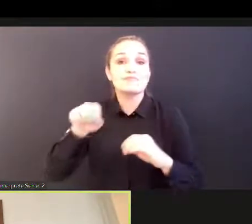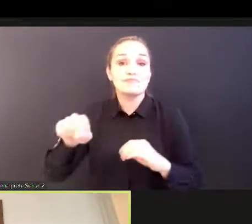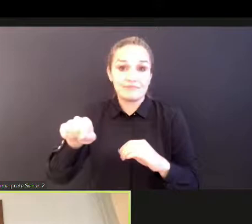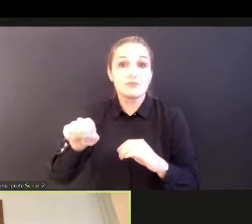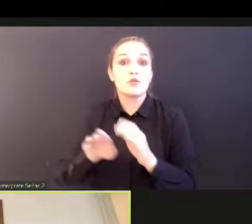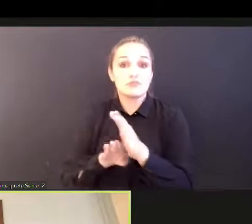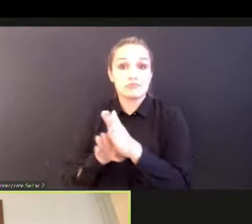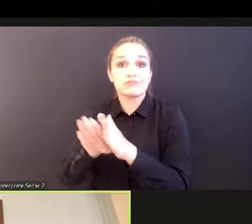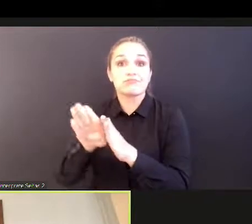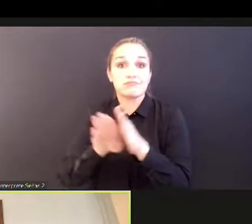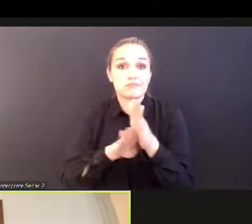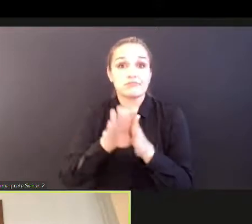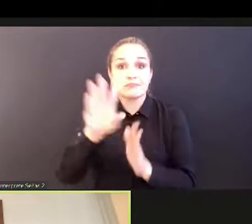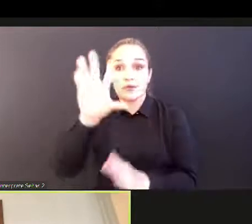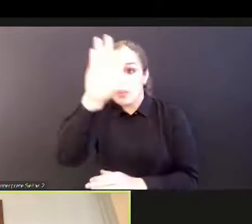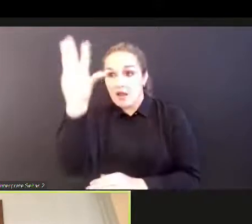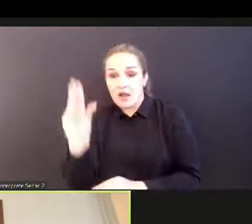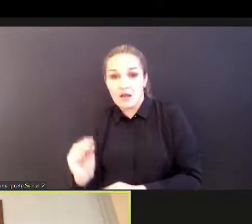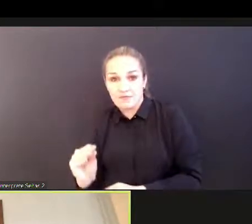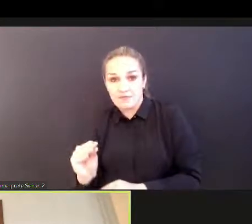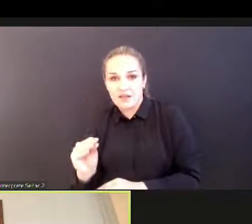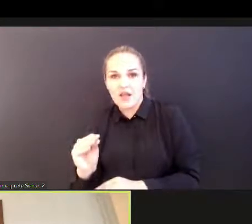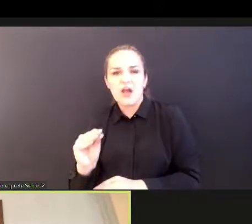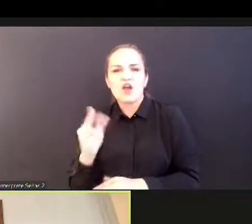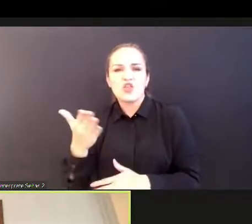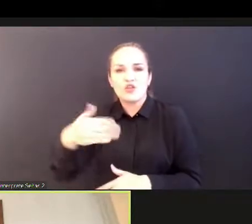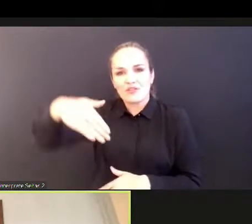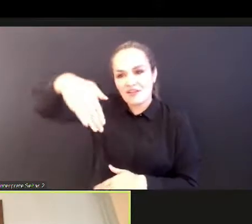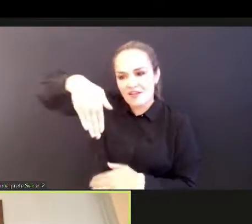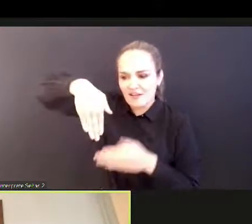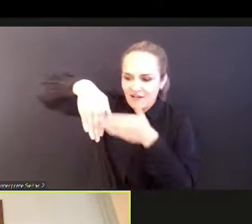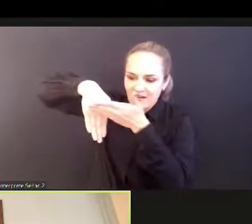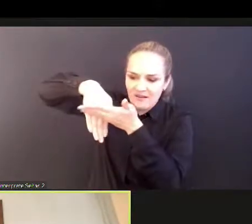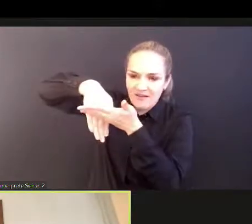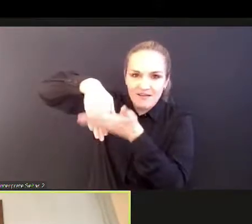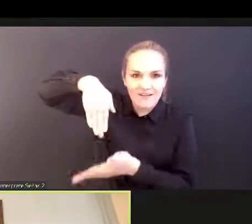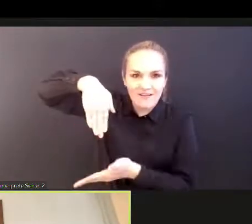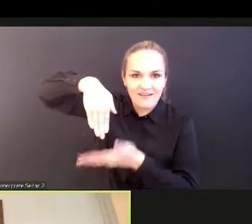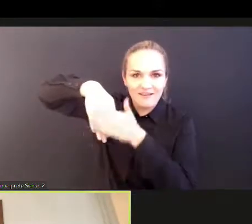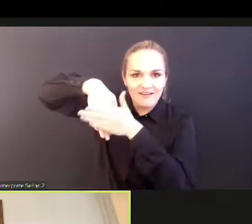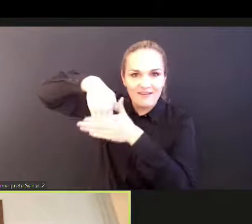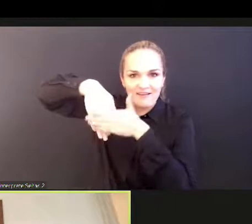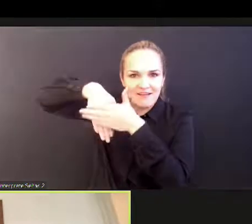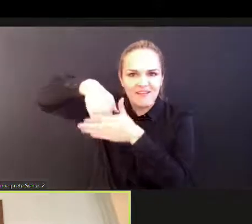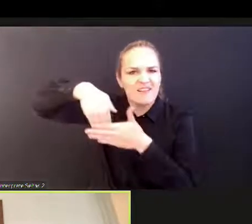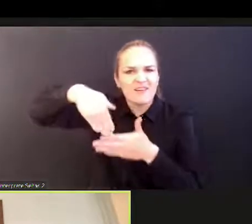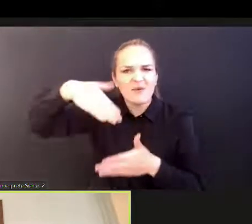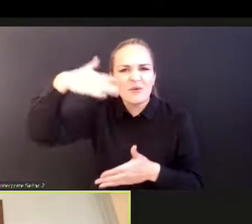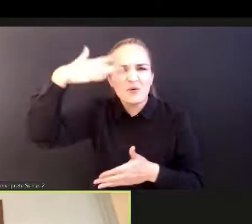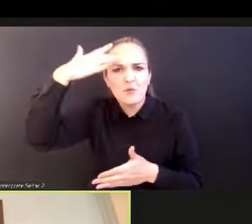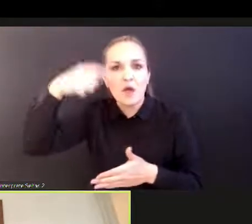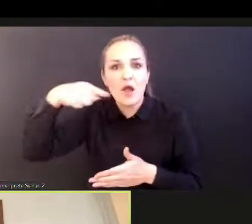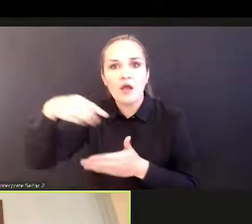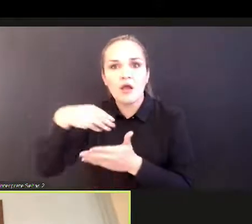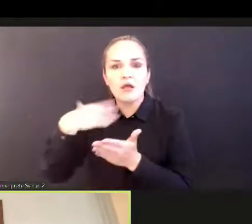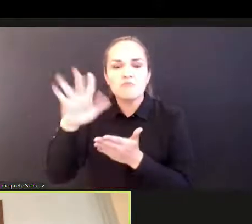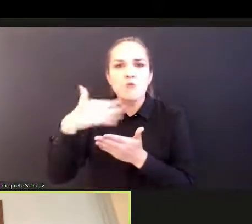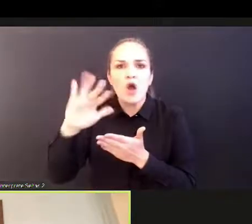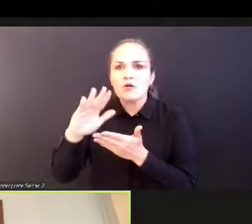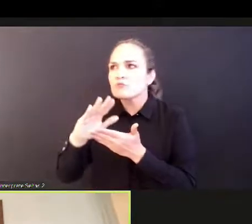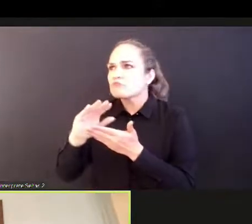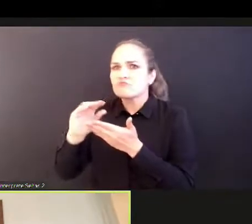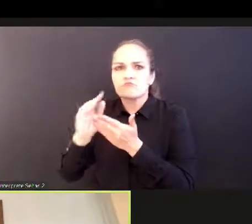phone subscriber bases rose 6% of total population in 2004. From there, it rose to 44%